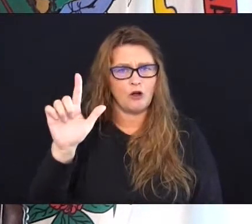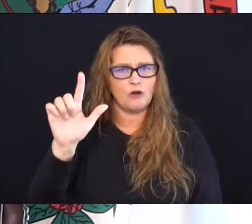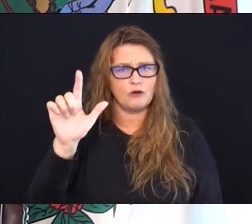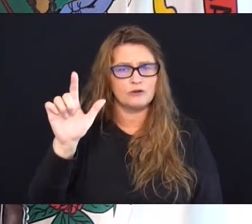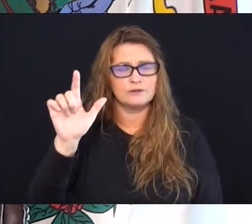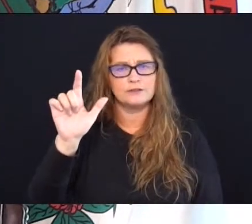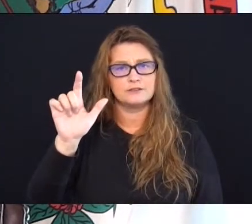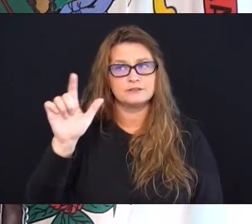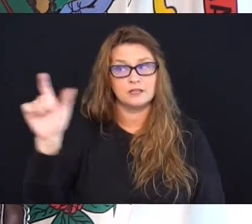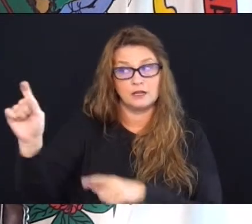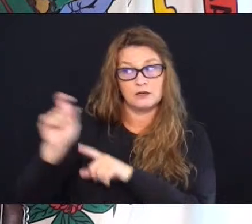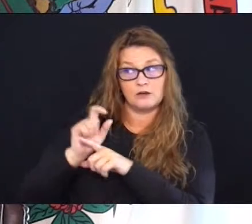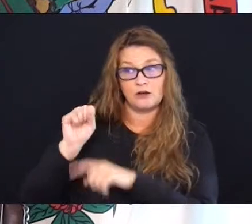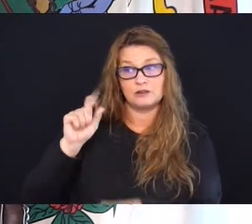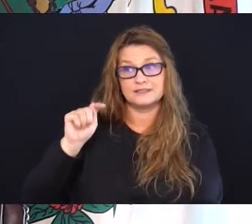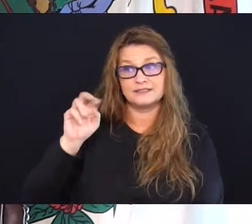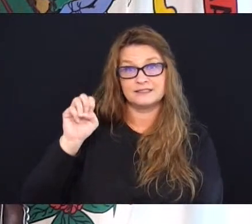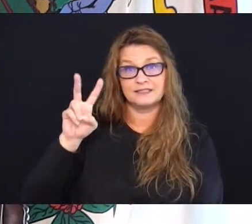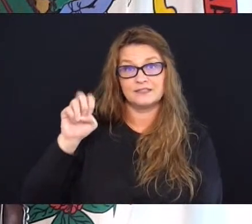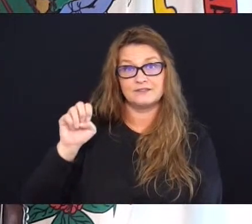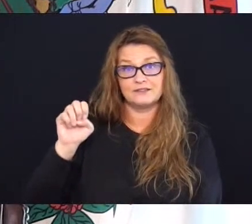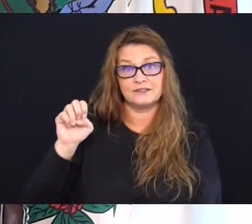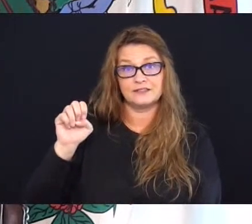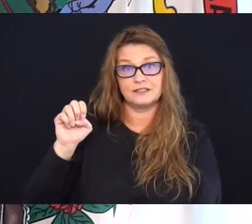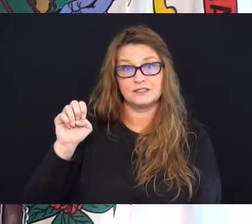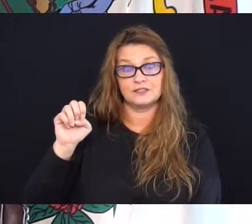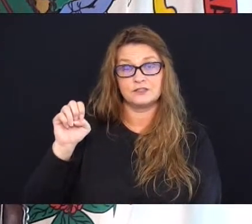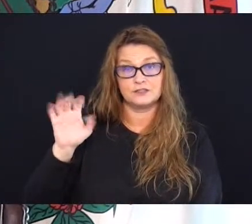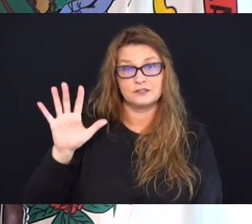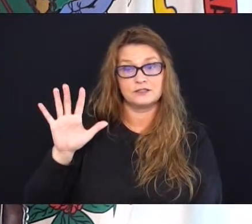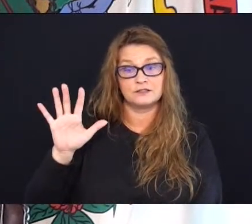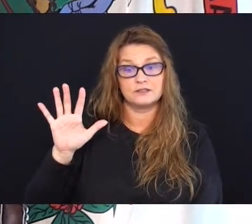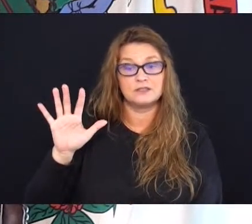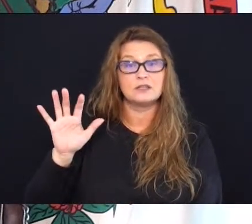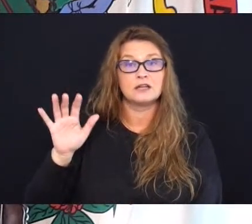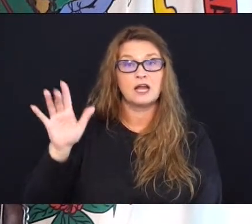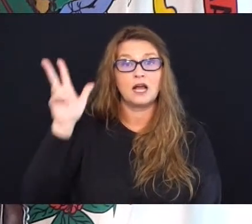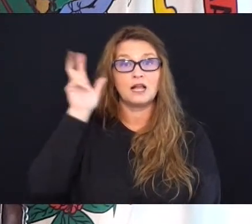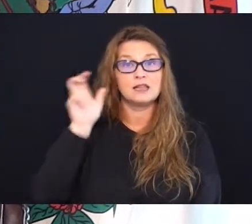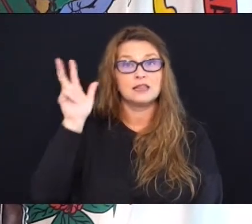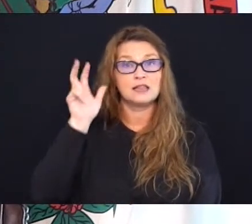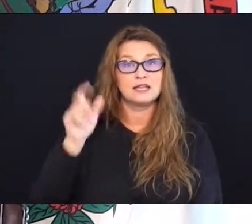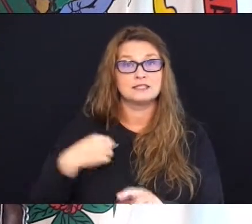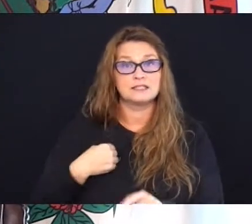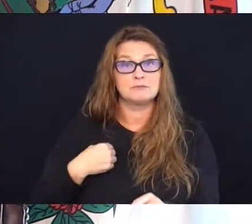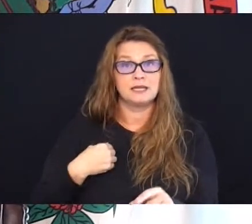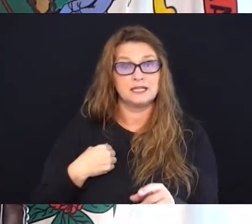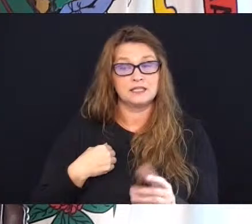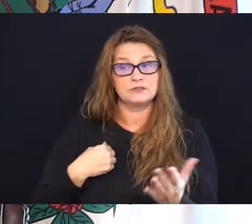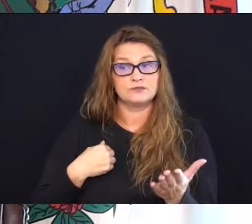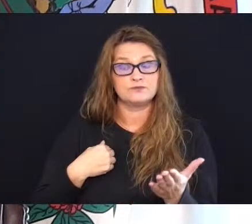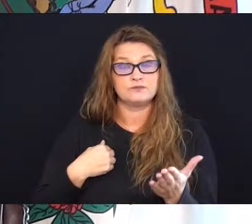They call Stephen. Now listen, and listen to me really loud and clear.